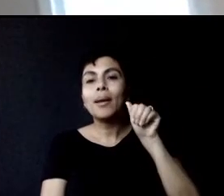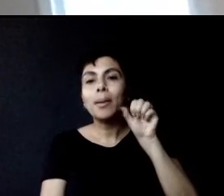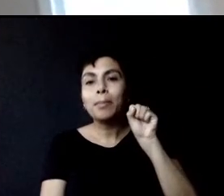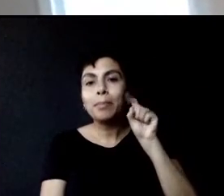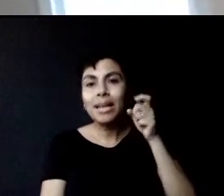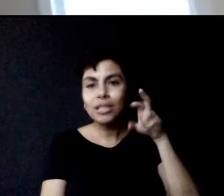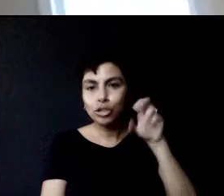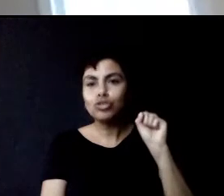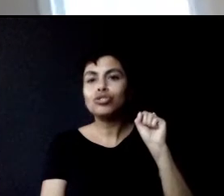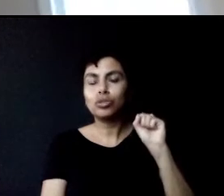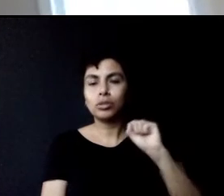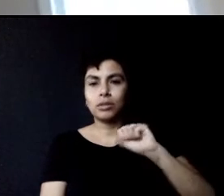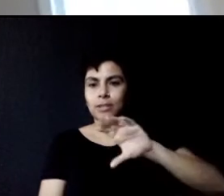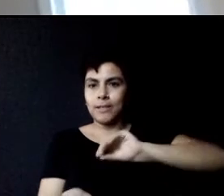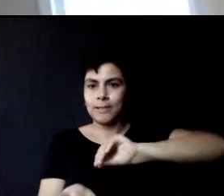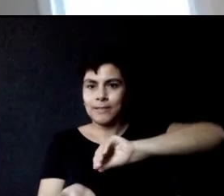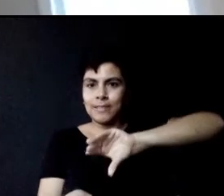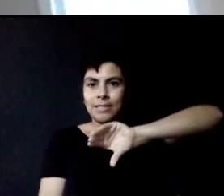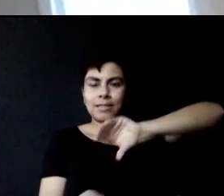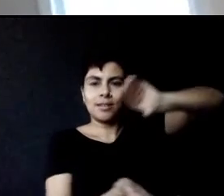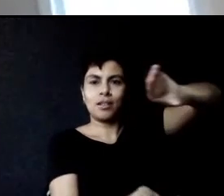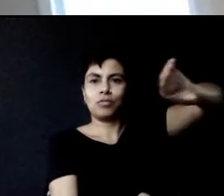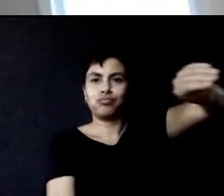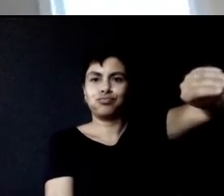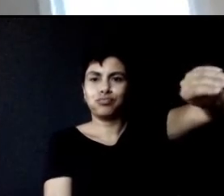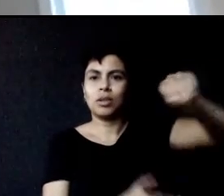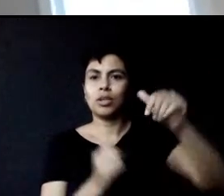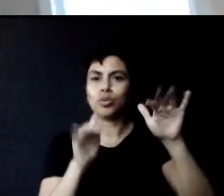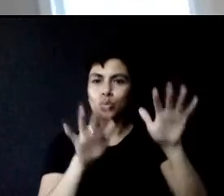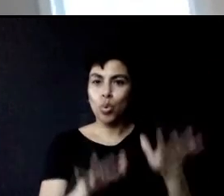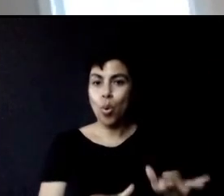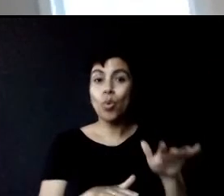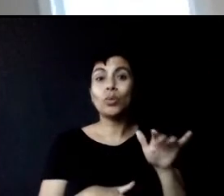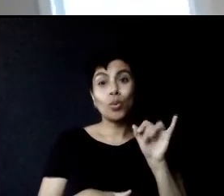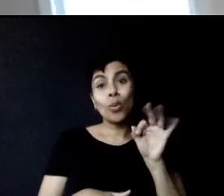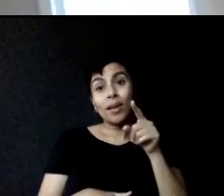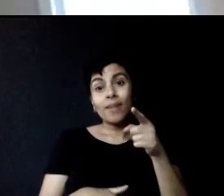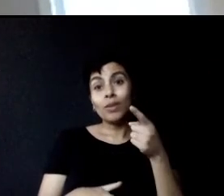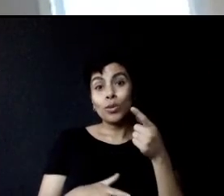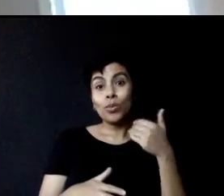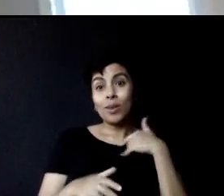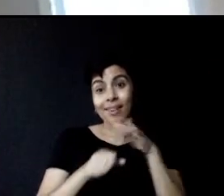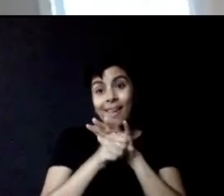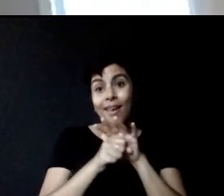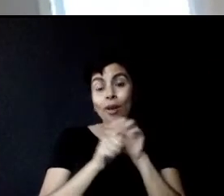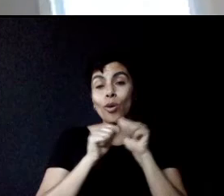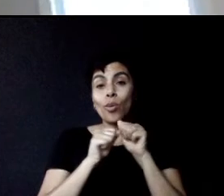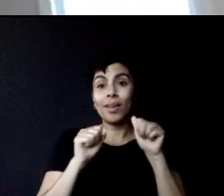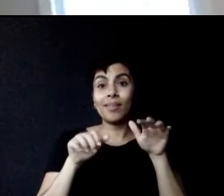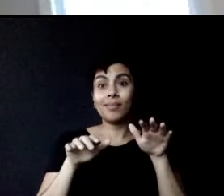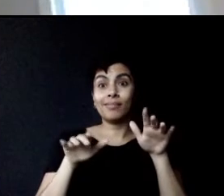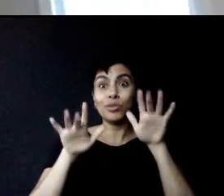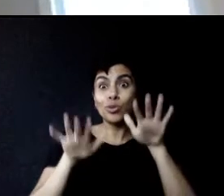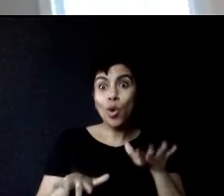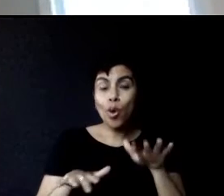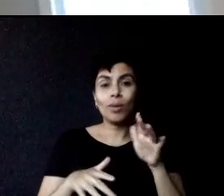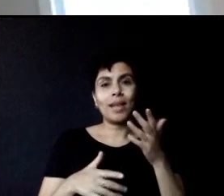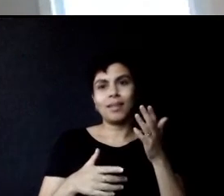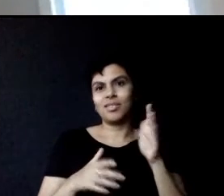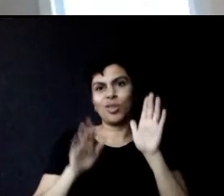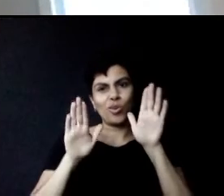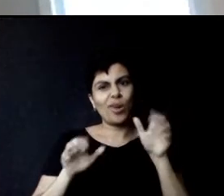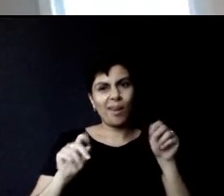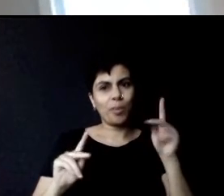basters or other instruments to add that to the snow and to watch that melt. So if you are in an area that gets some snow and ice, that's a great way to explore as